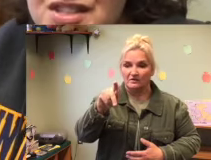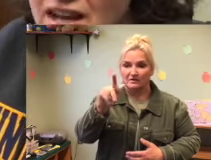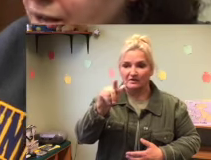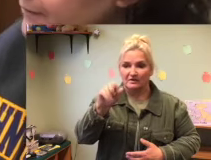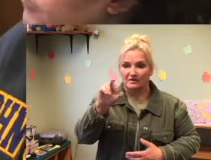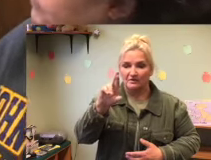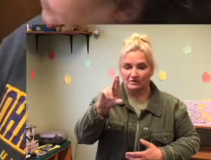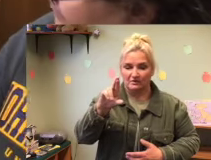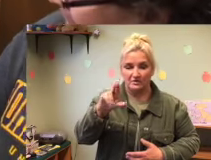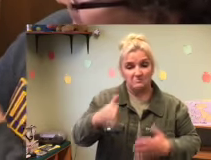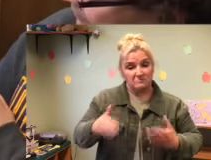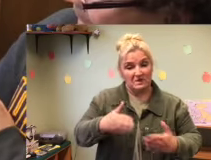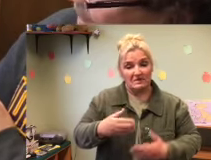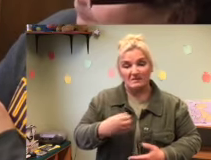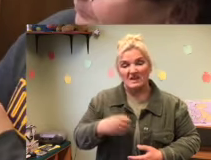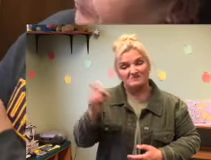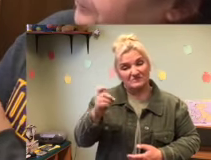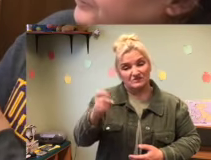hippopotamus instead.